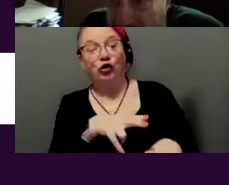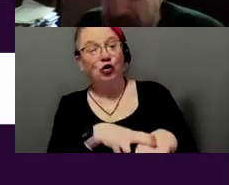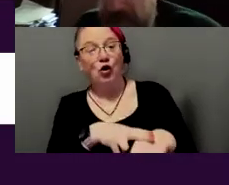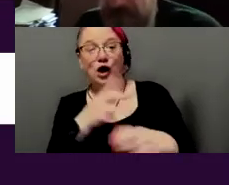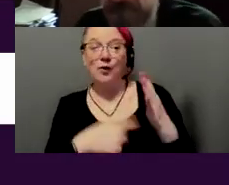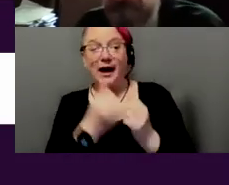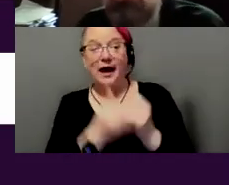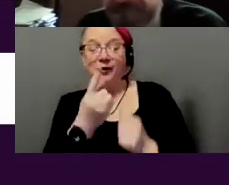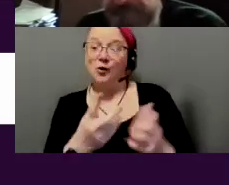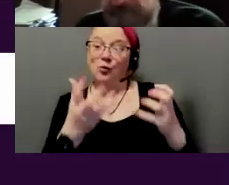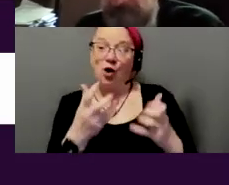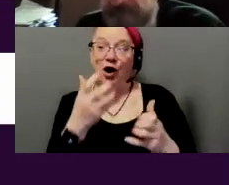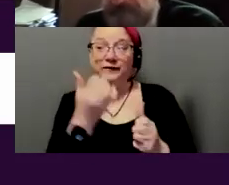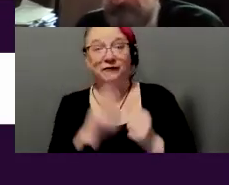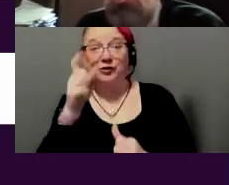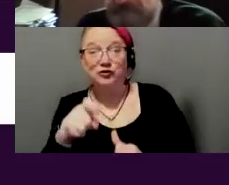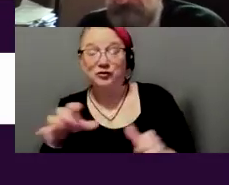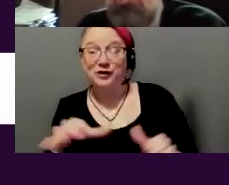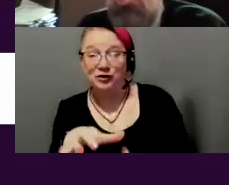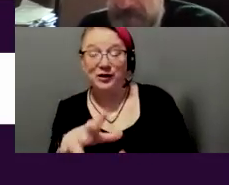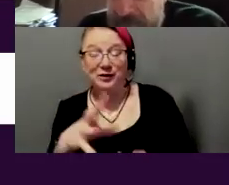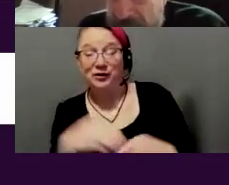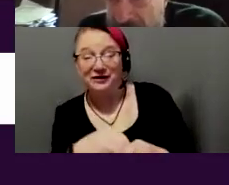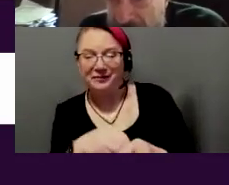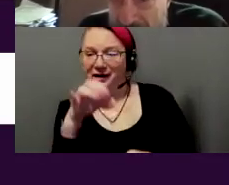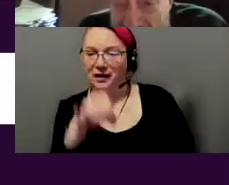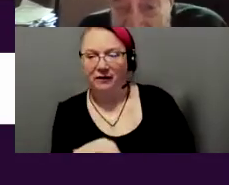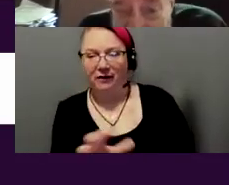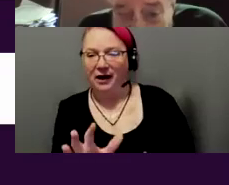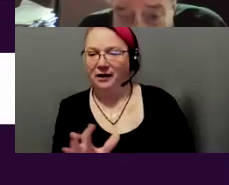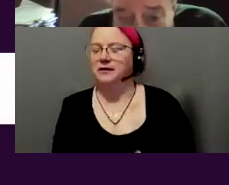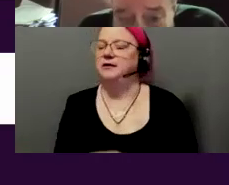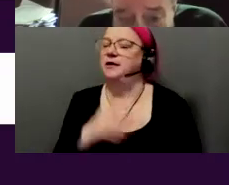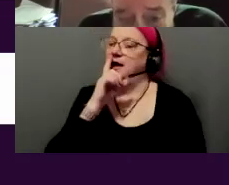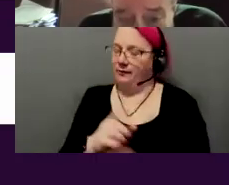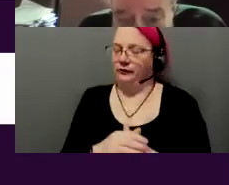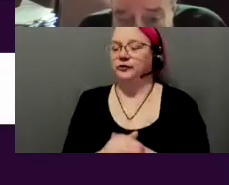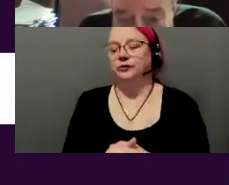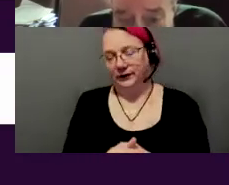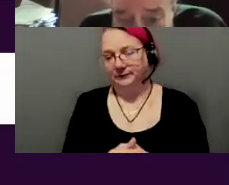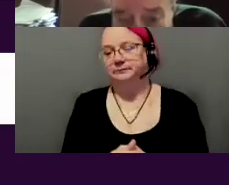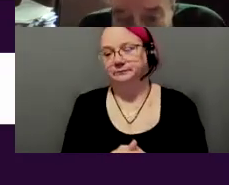everybody's is or should be doing or participating in. Absolutely.